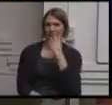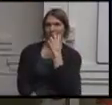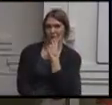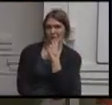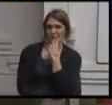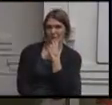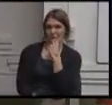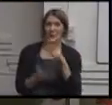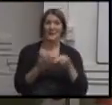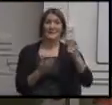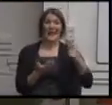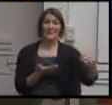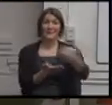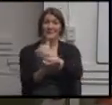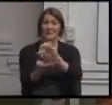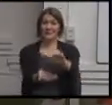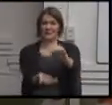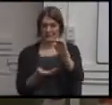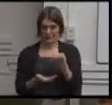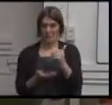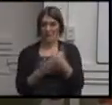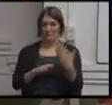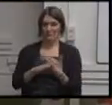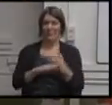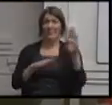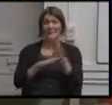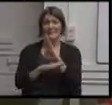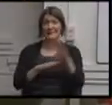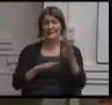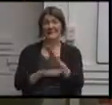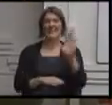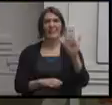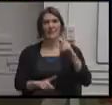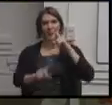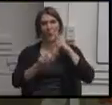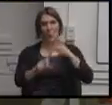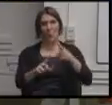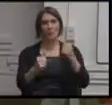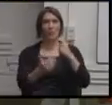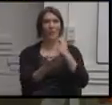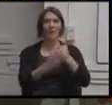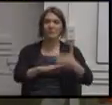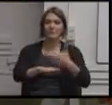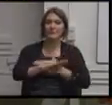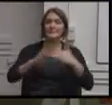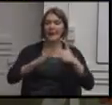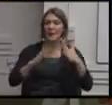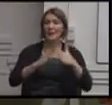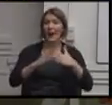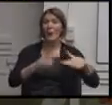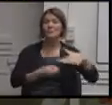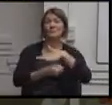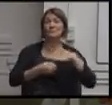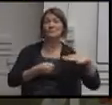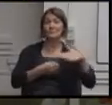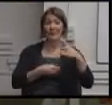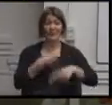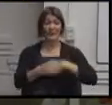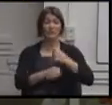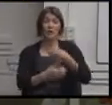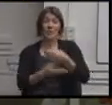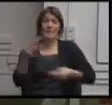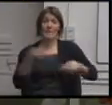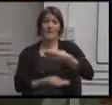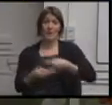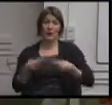tax process that occurs with the Downtown Alliance and how we're funded to do improvements in the Downtown Improvement District. This year that budget